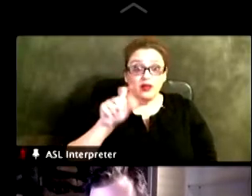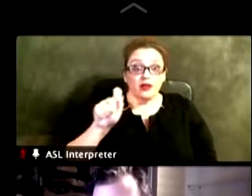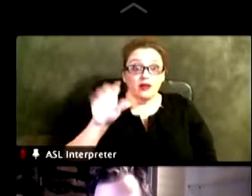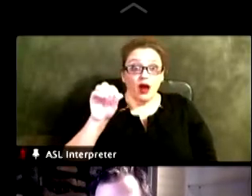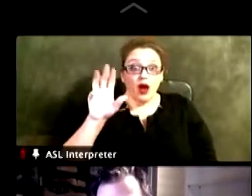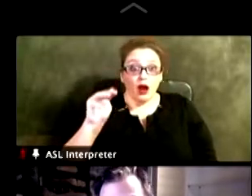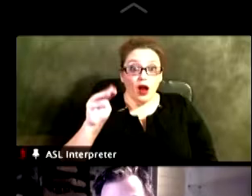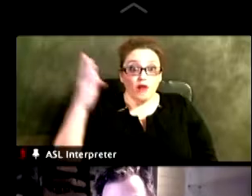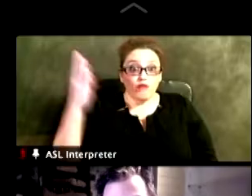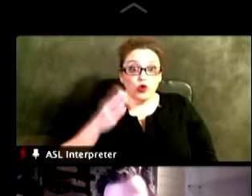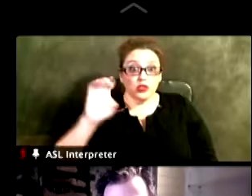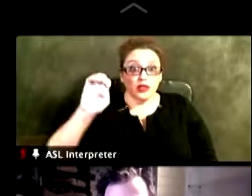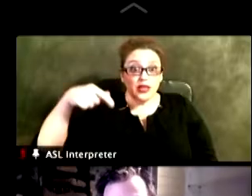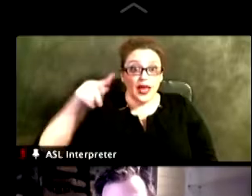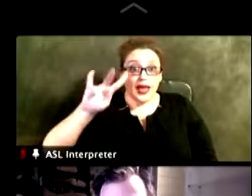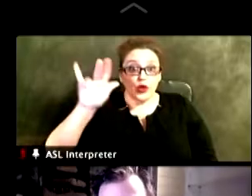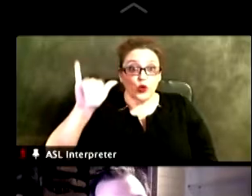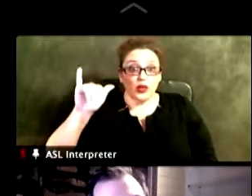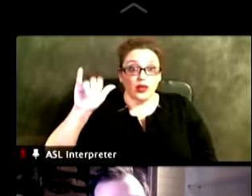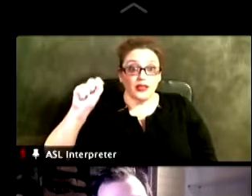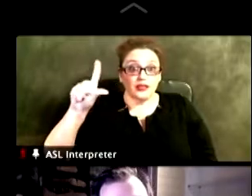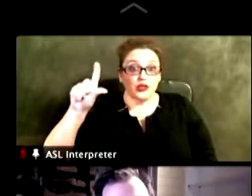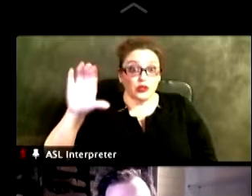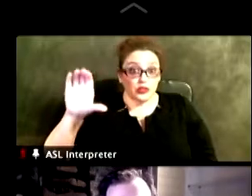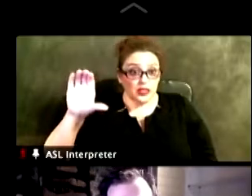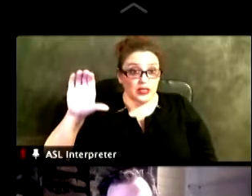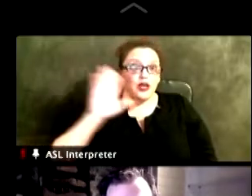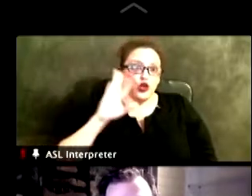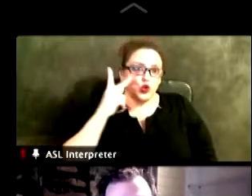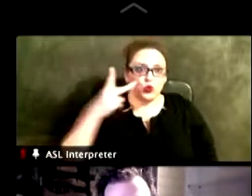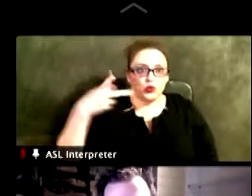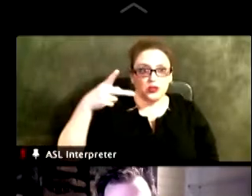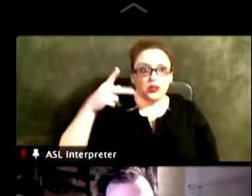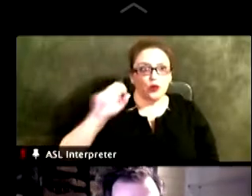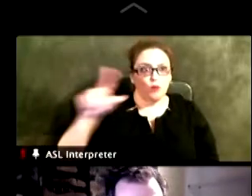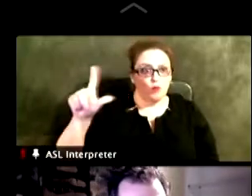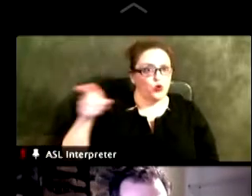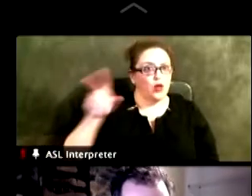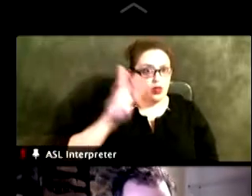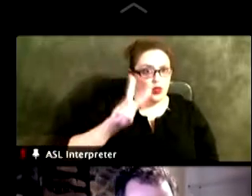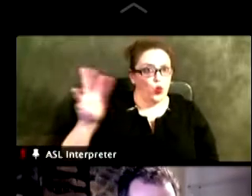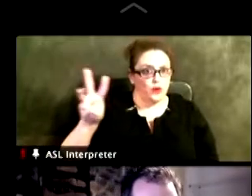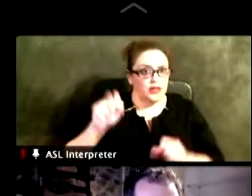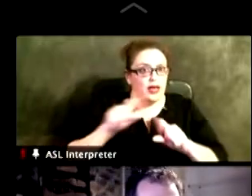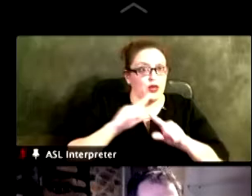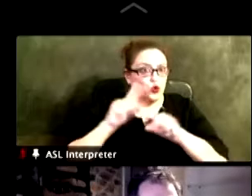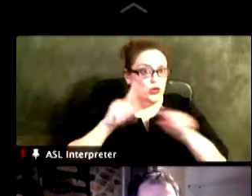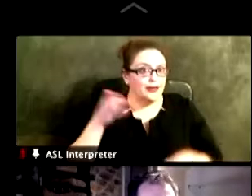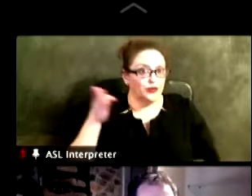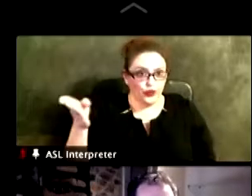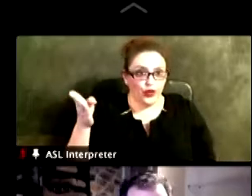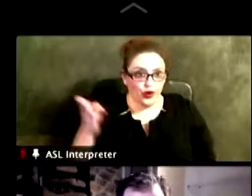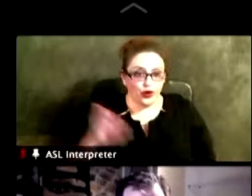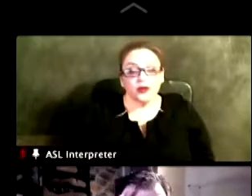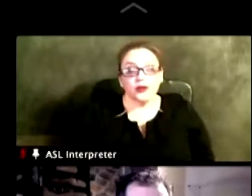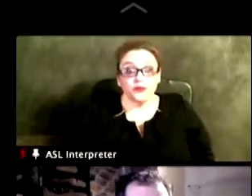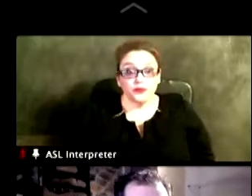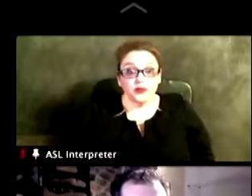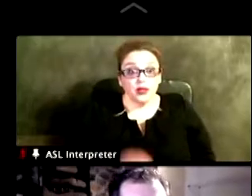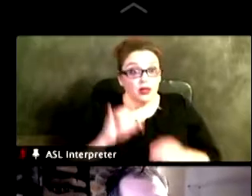pollev.com/EQUITYSLC and the polls will populate on that website and you can answer directly from the web. Again, for those of us listening by